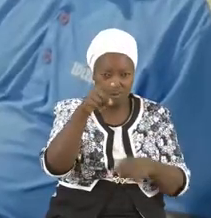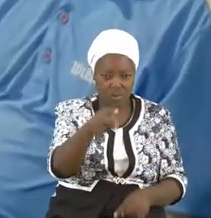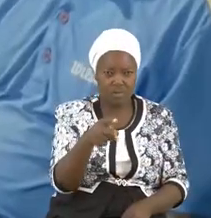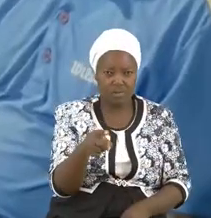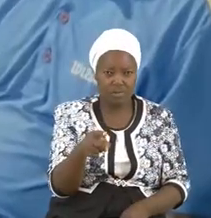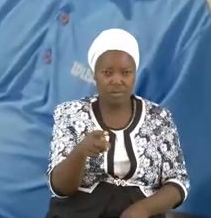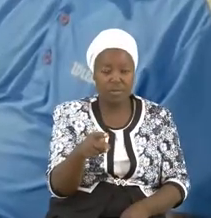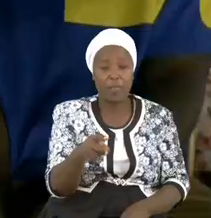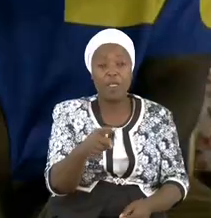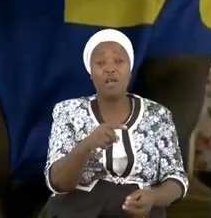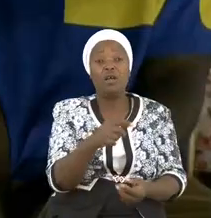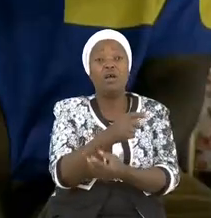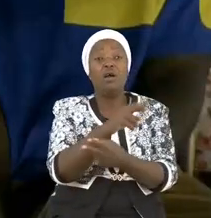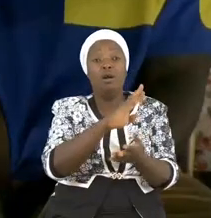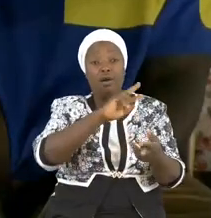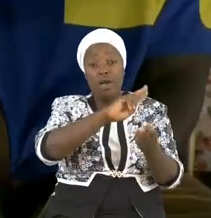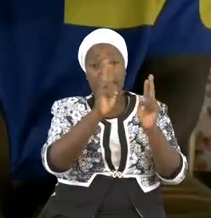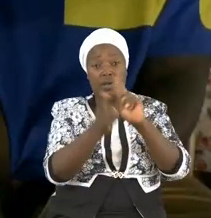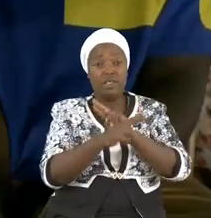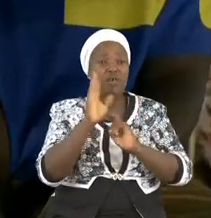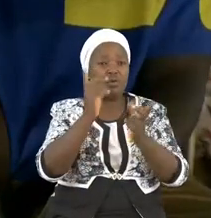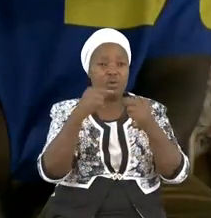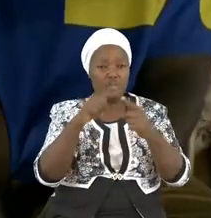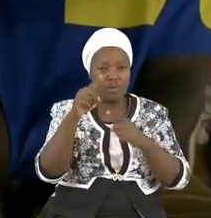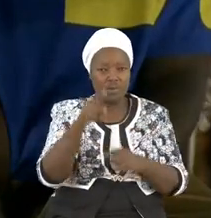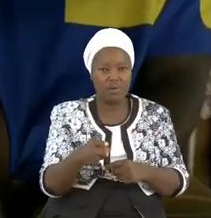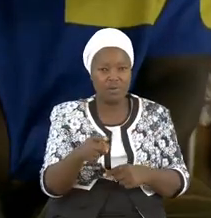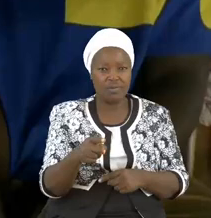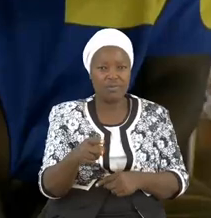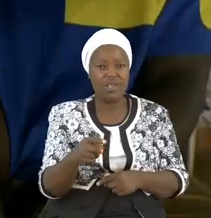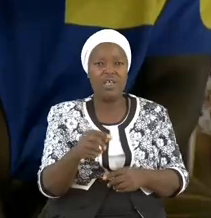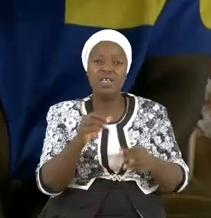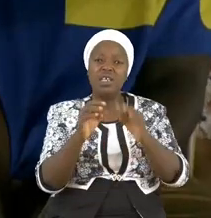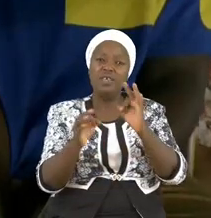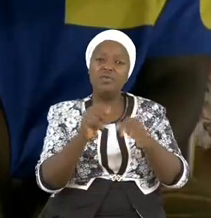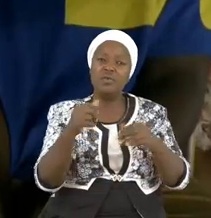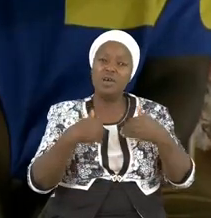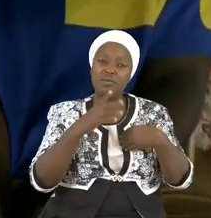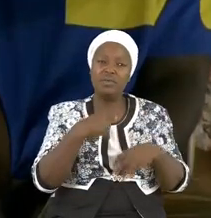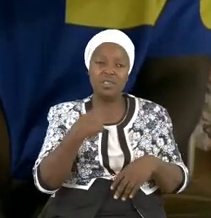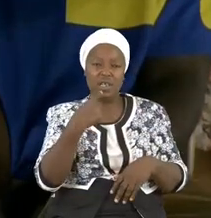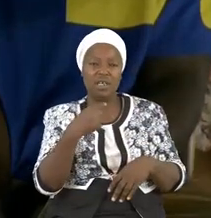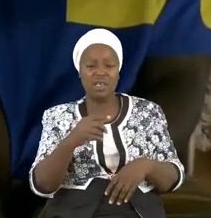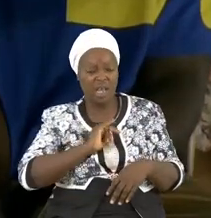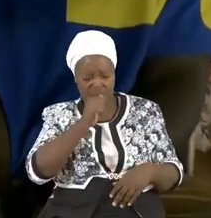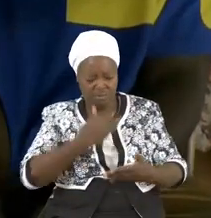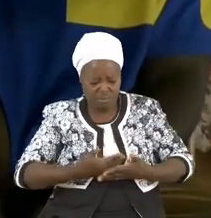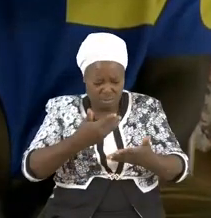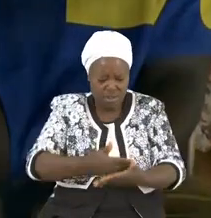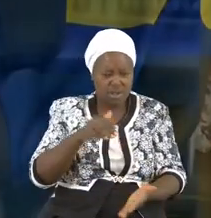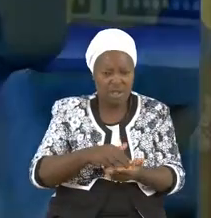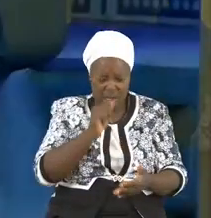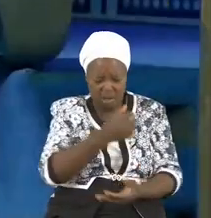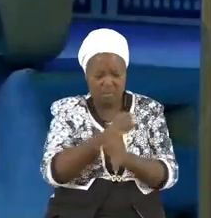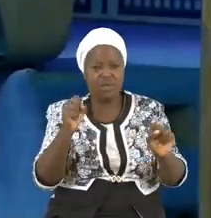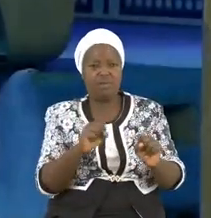Redemption will come to you. If you've been claiming salvation, I'm saved, and you